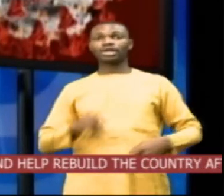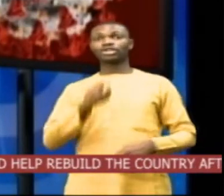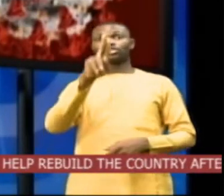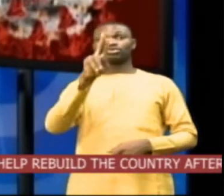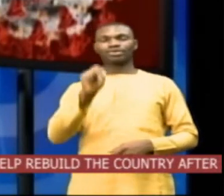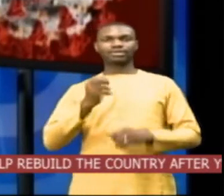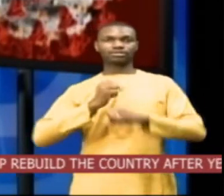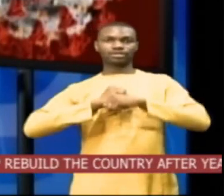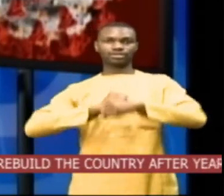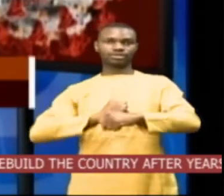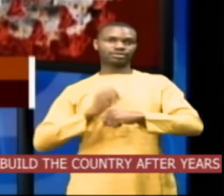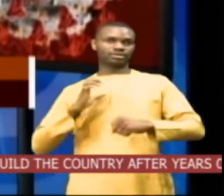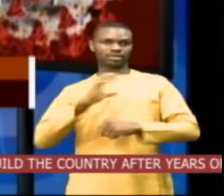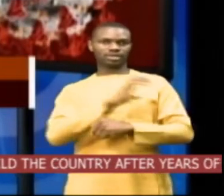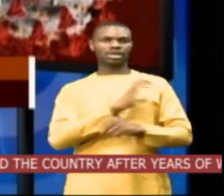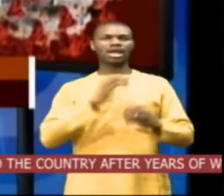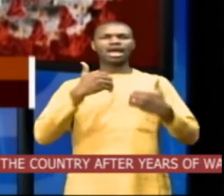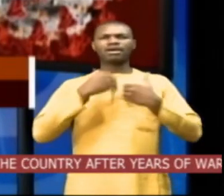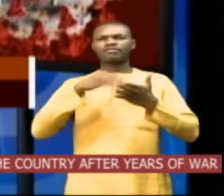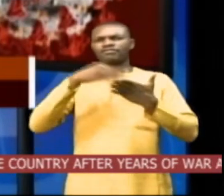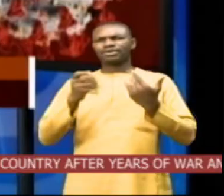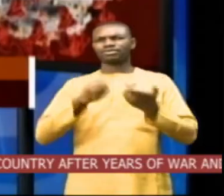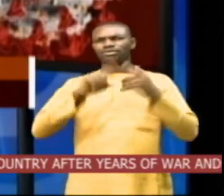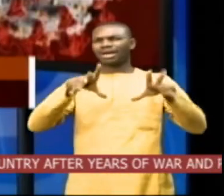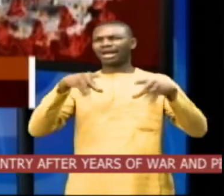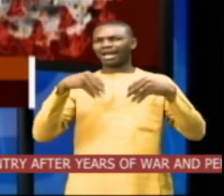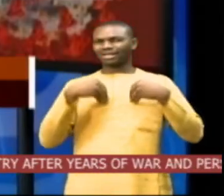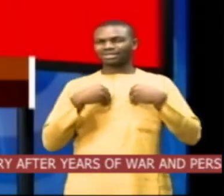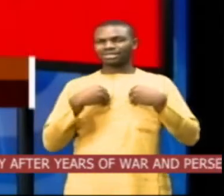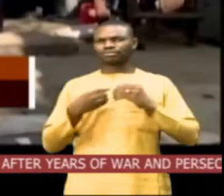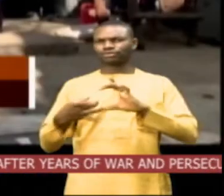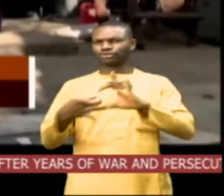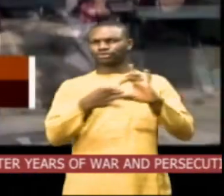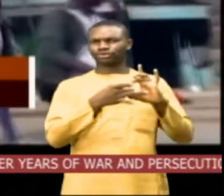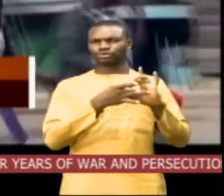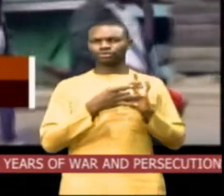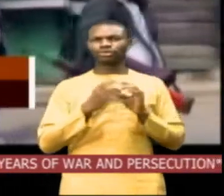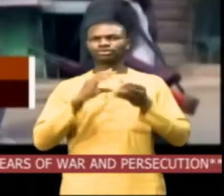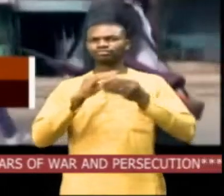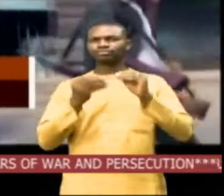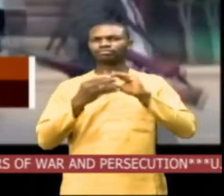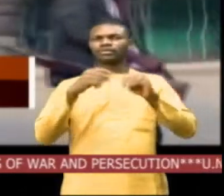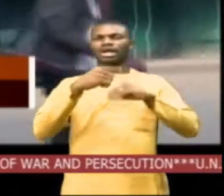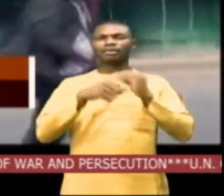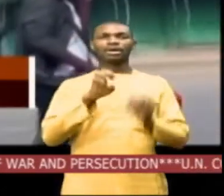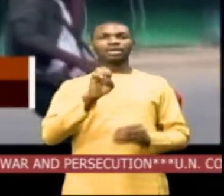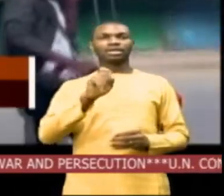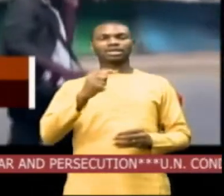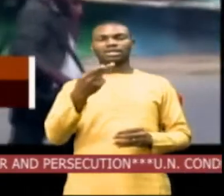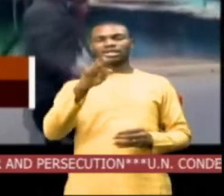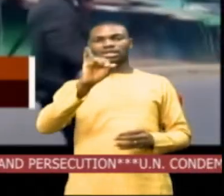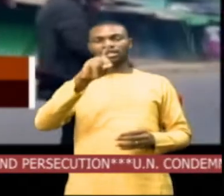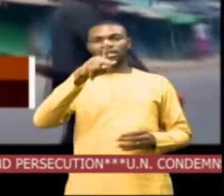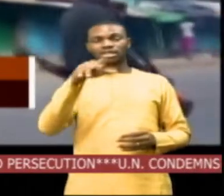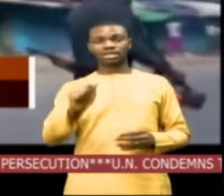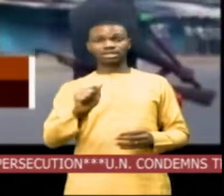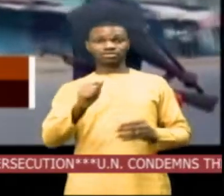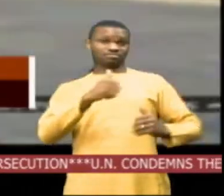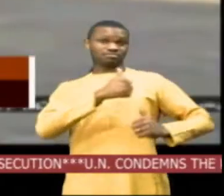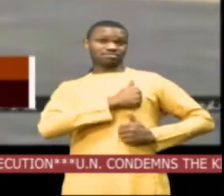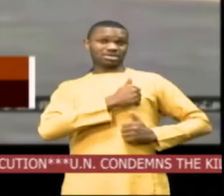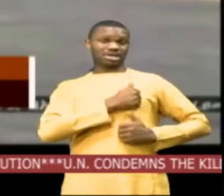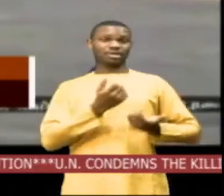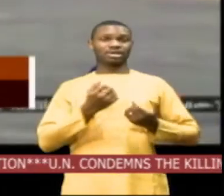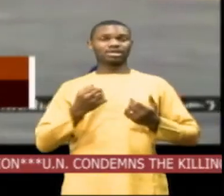has failed to agree on a joint statement on the crisis in Ethiopia's northern Tigray region after Russia, China